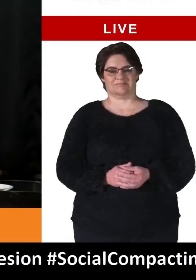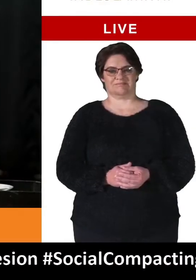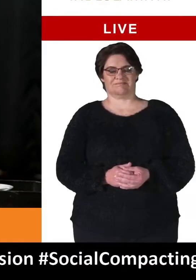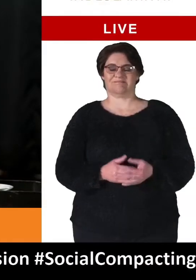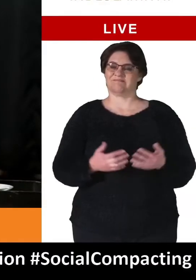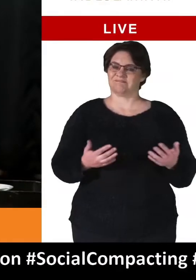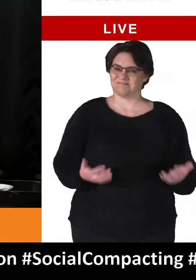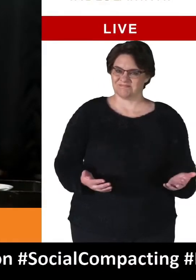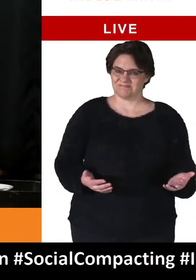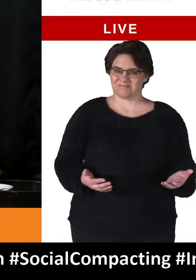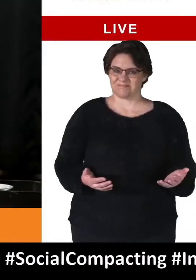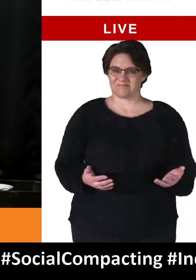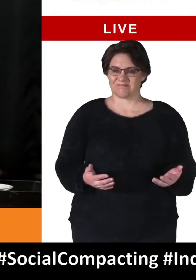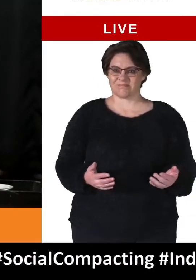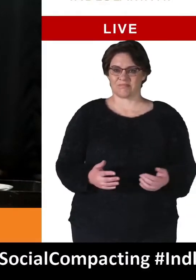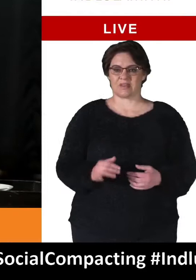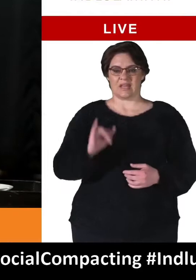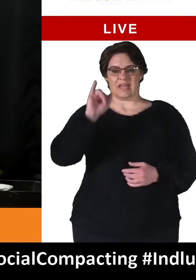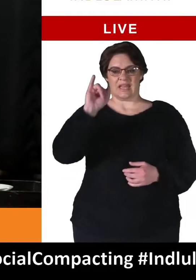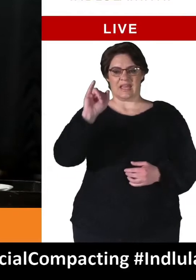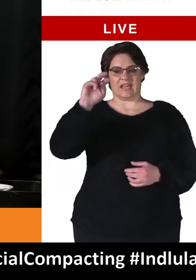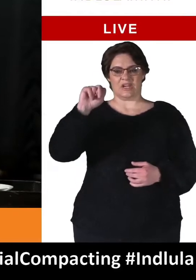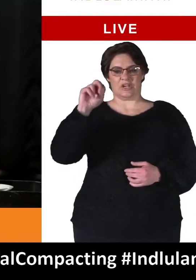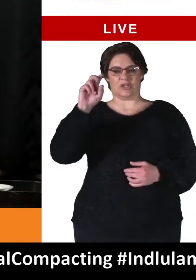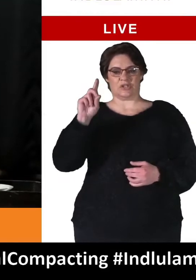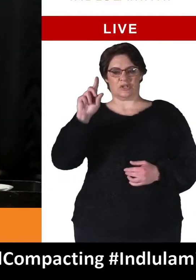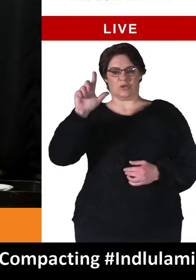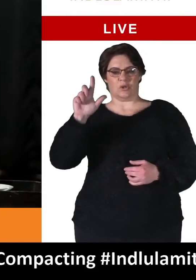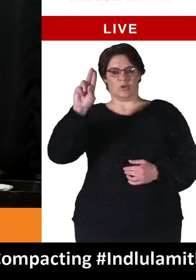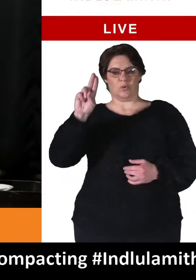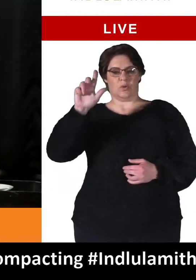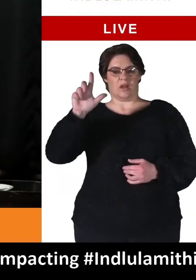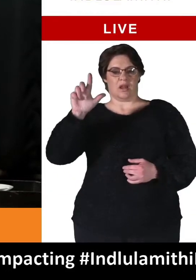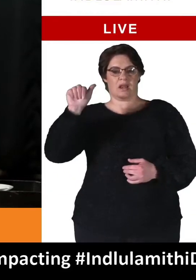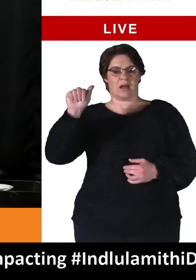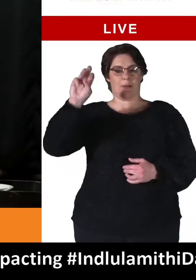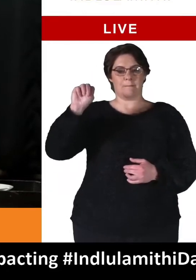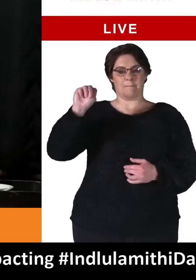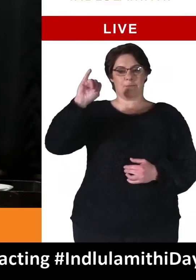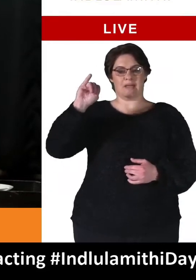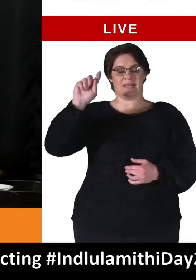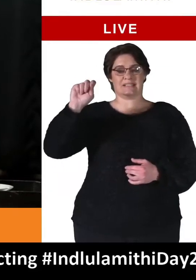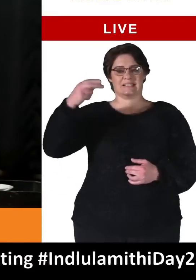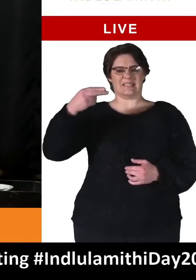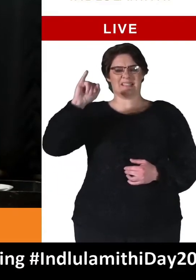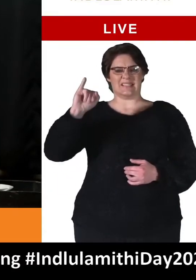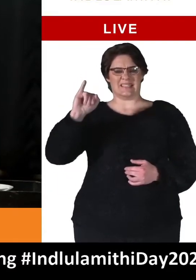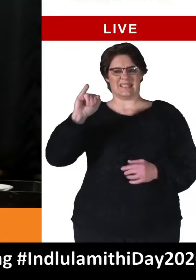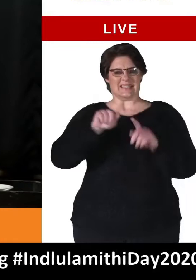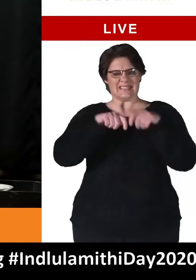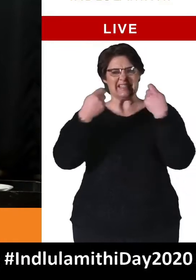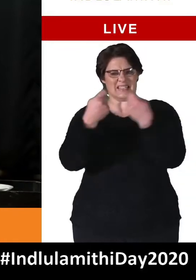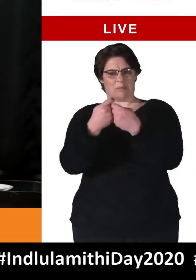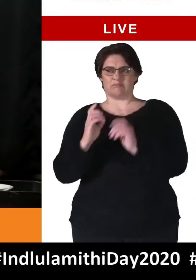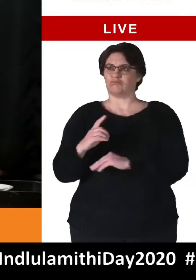On behalf of the entire Indlulamithi team and Indlulamithi family, I would like to thank everyone joining us